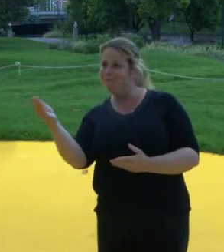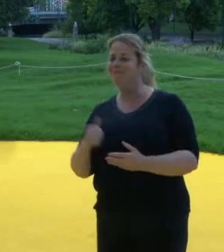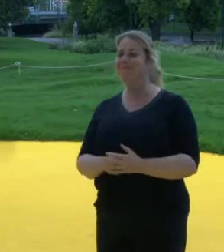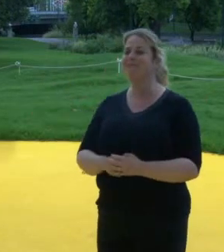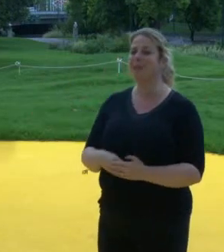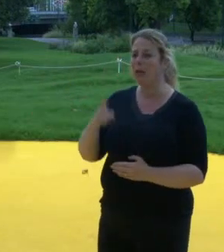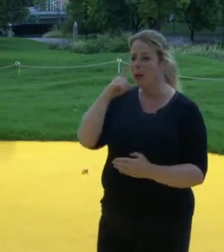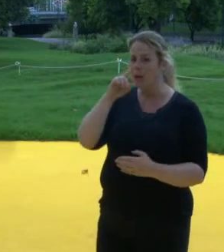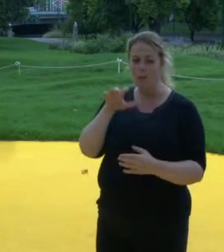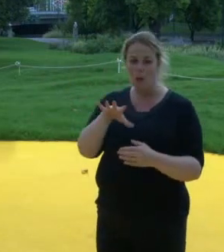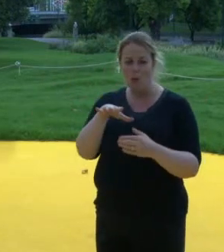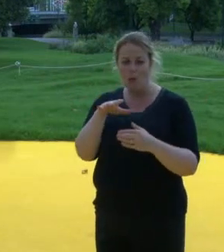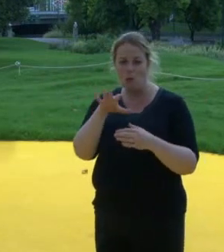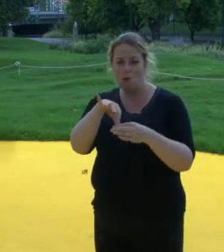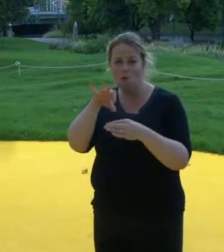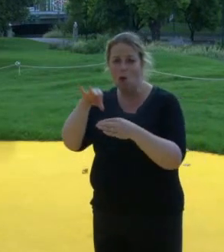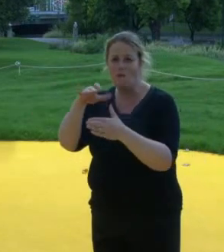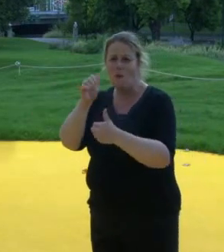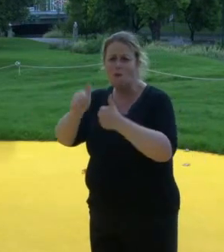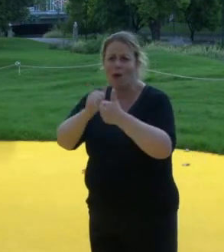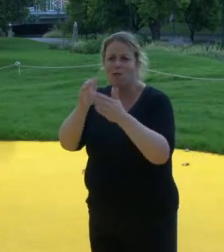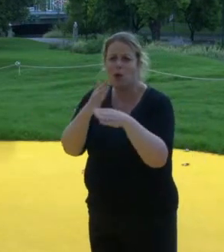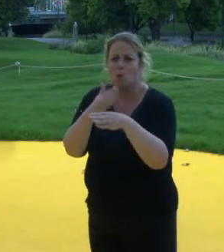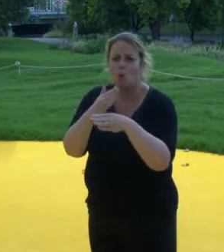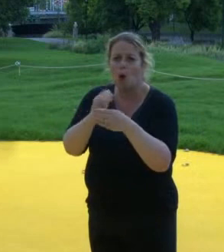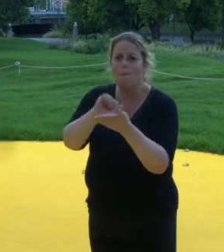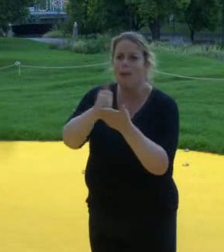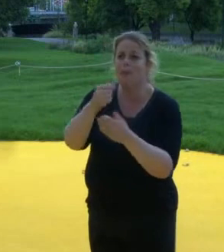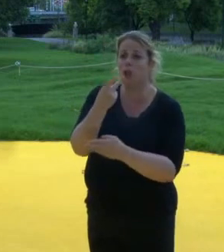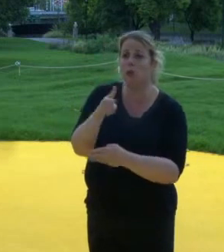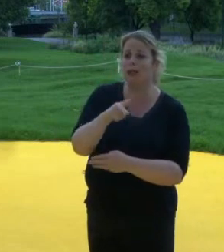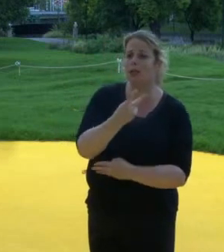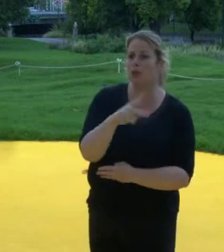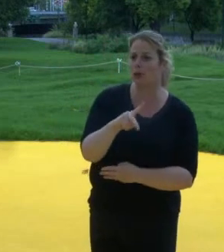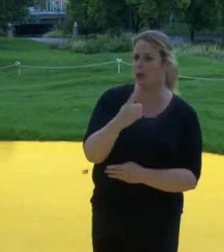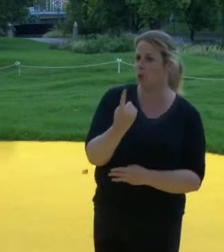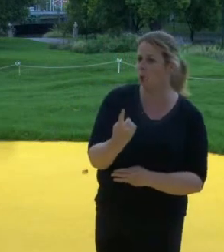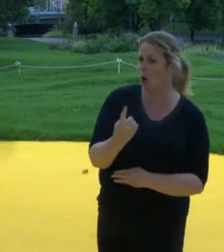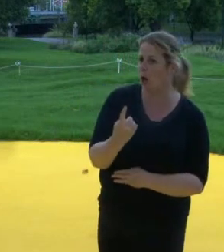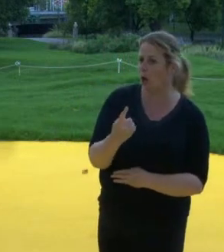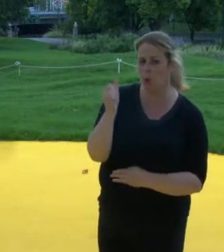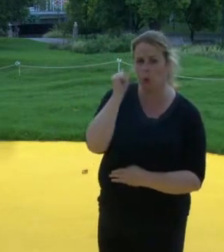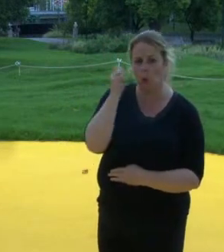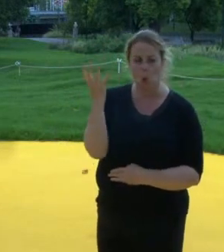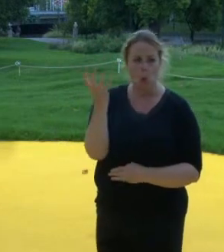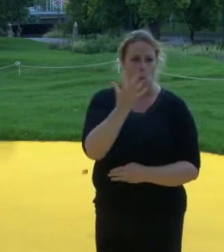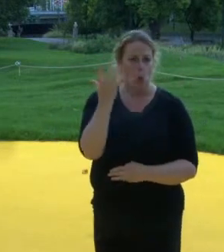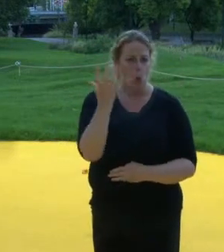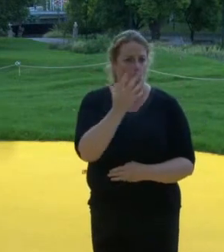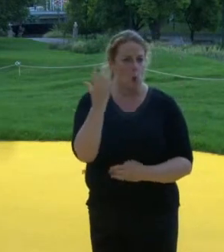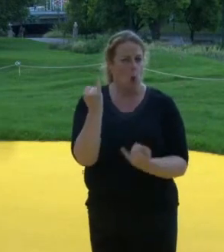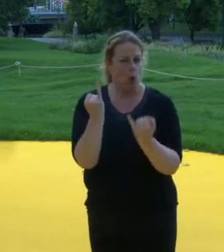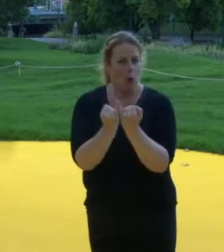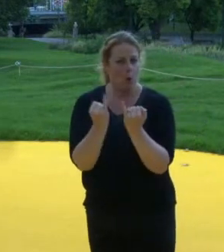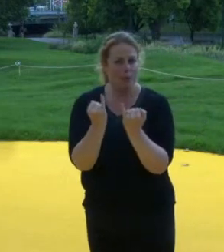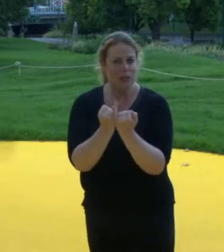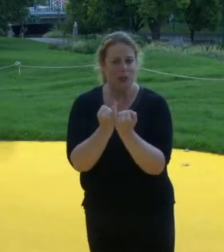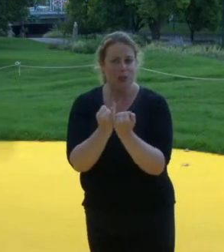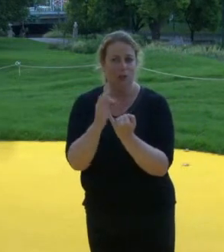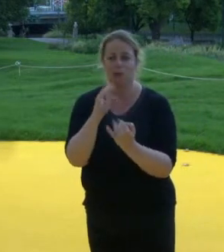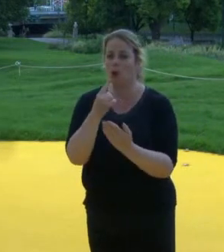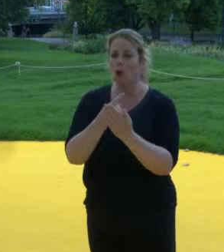voting for their favourite work published in 2021. And as you know, it's pretty fierce competition. It's not just those on the